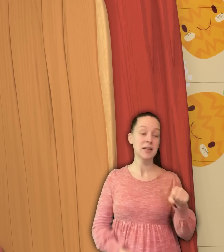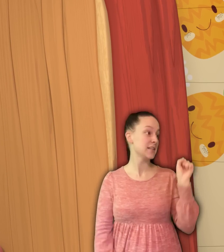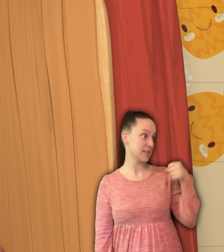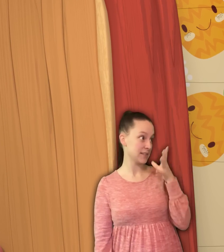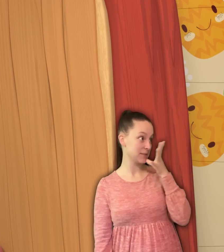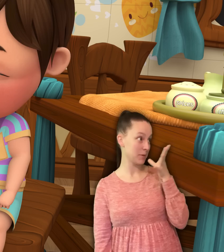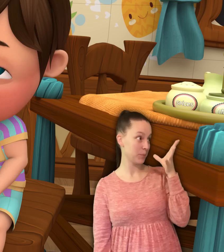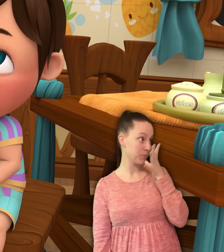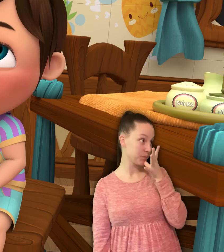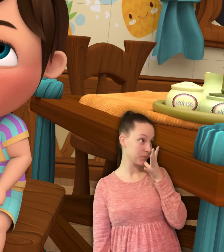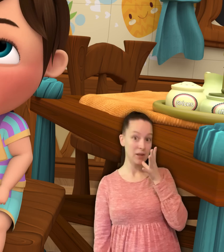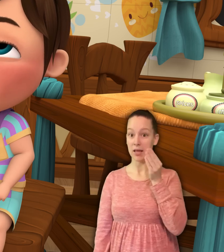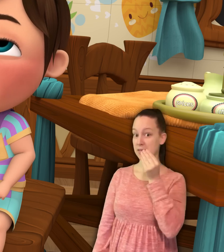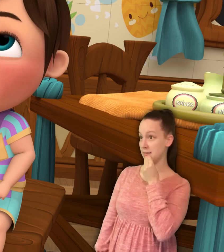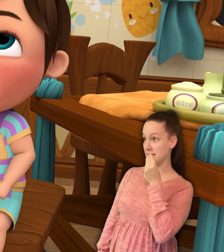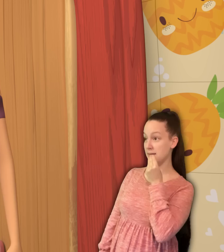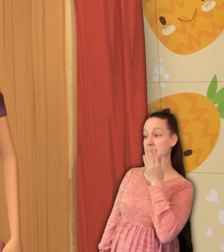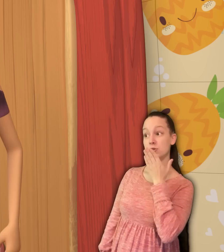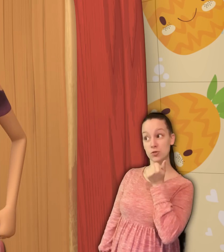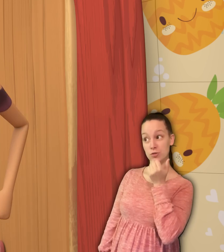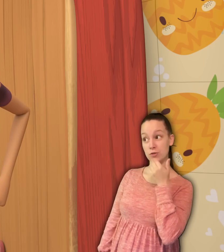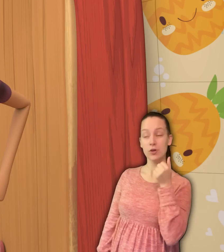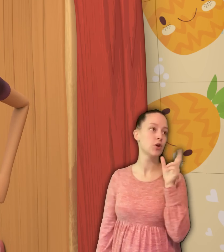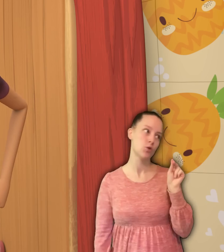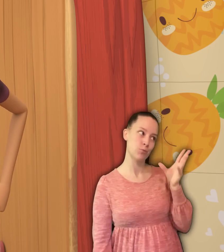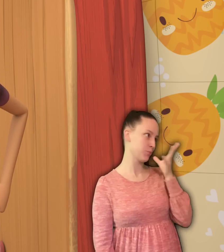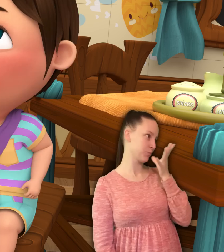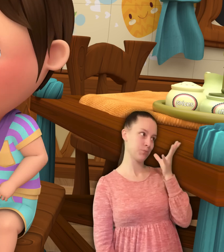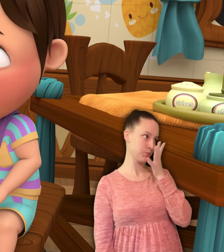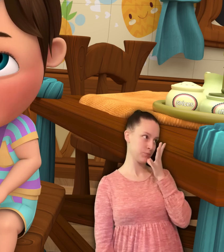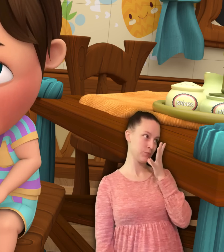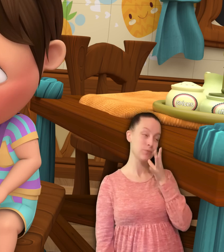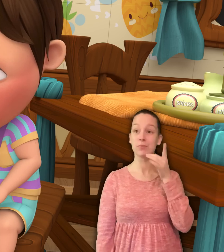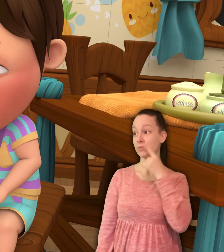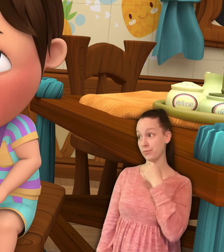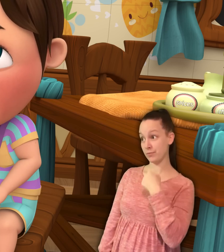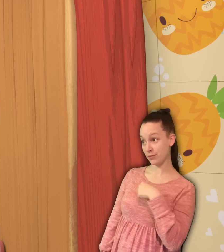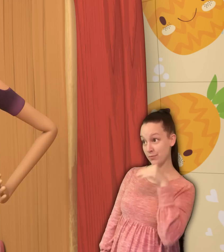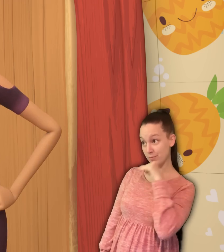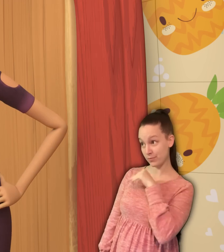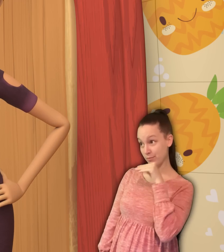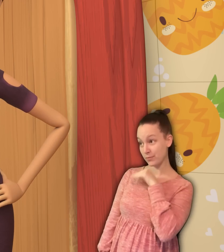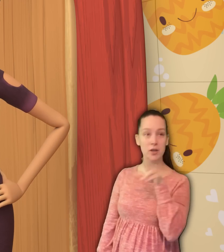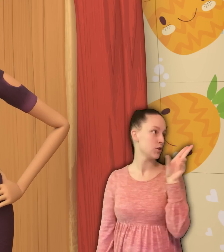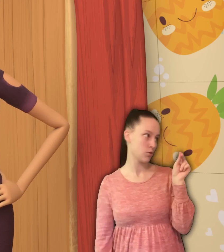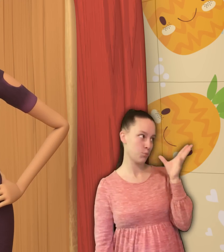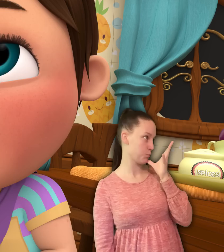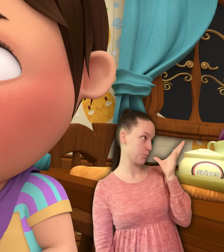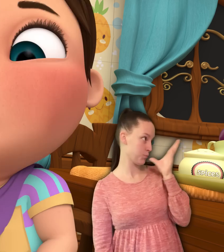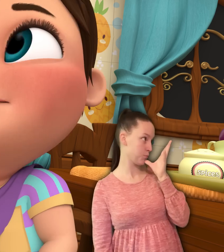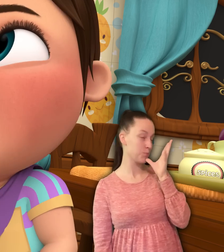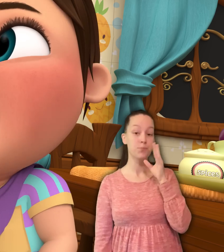Johnny Johnny yes Mama eating sugar no m Mama telling